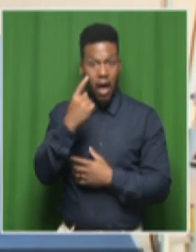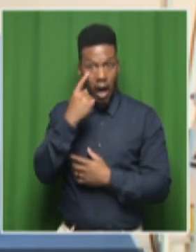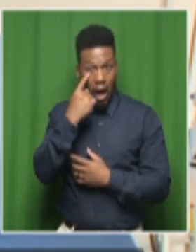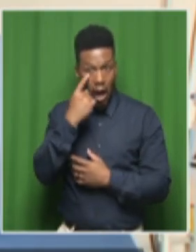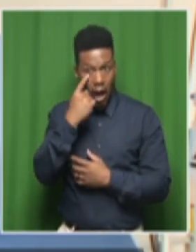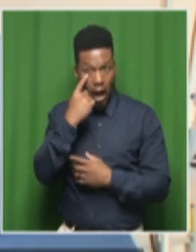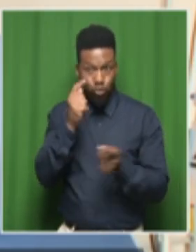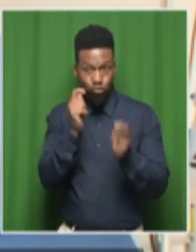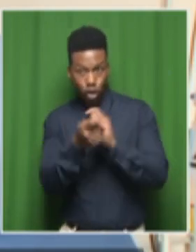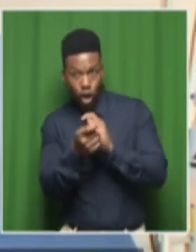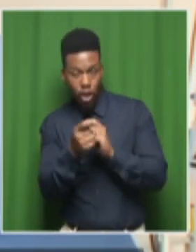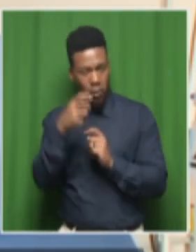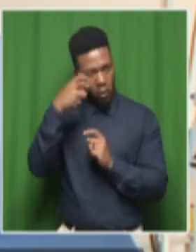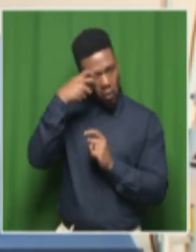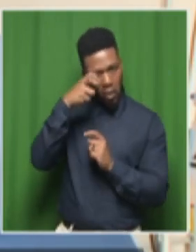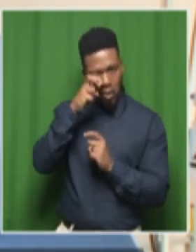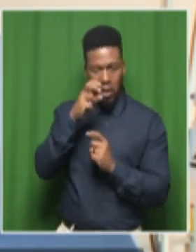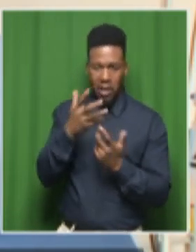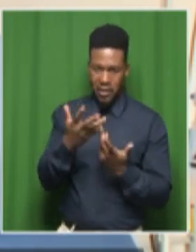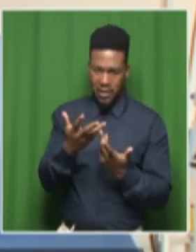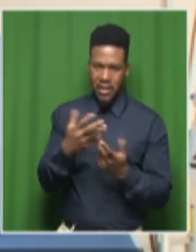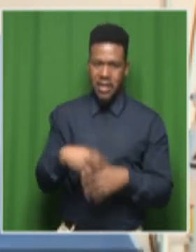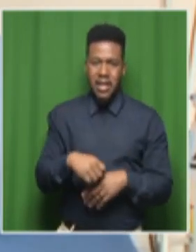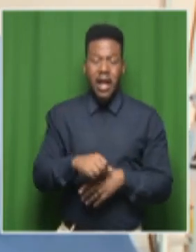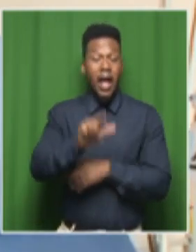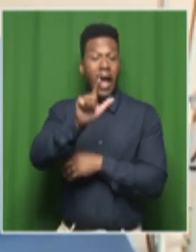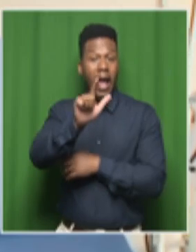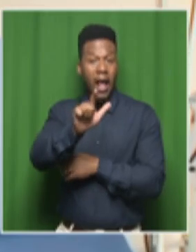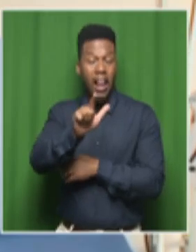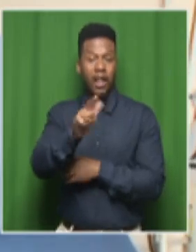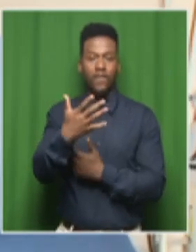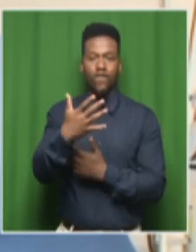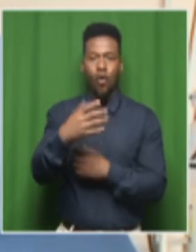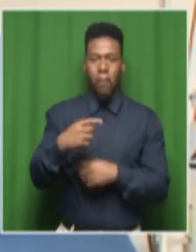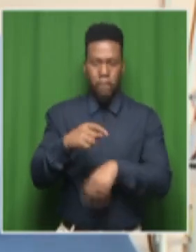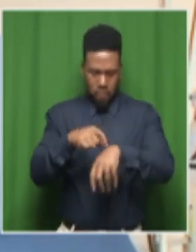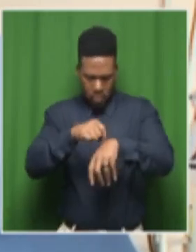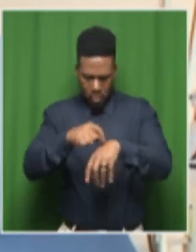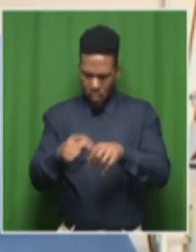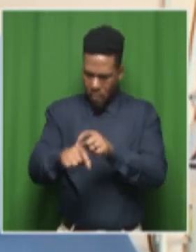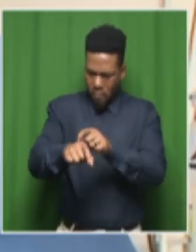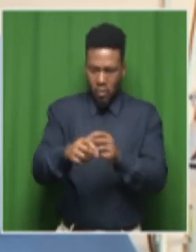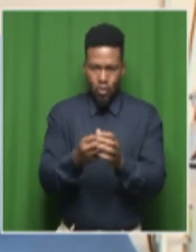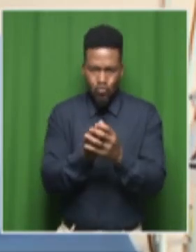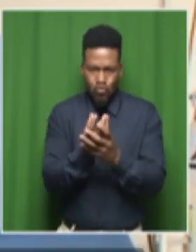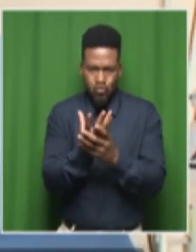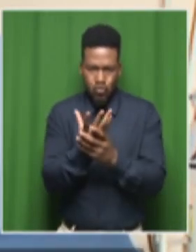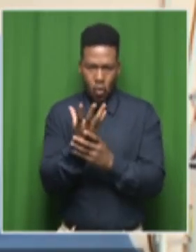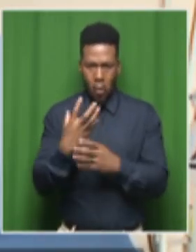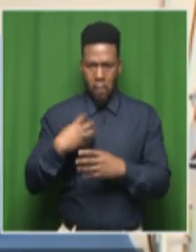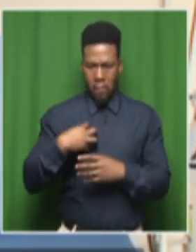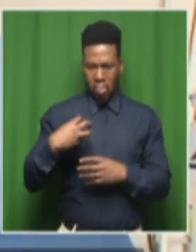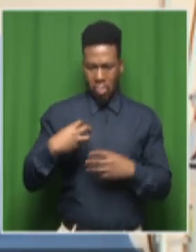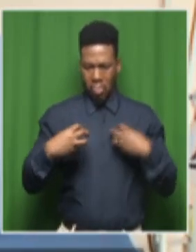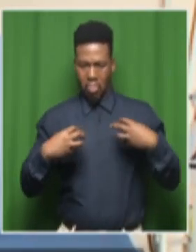a bulging eye. L is for lumps and bumps, lymph nodes that are growing and not getting smaller,